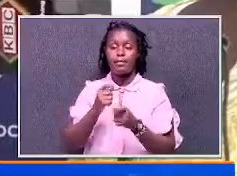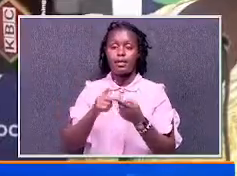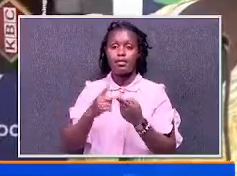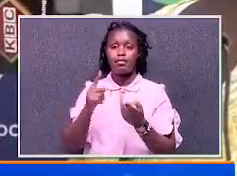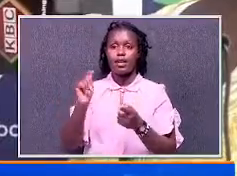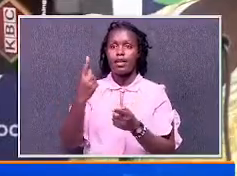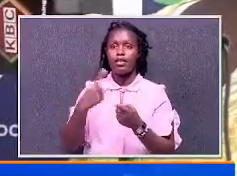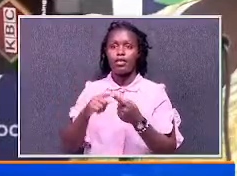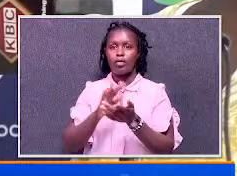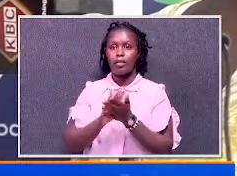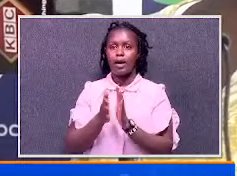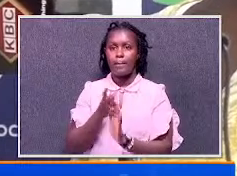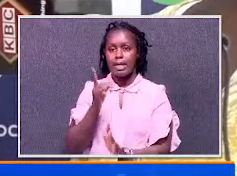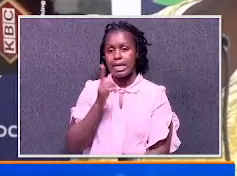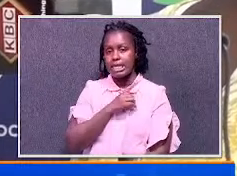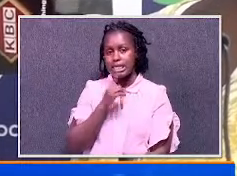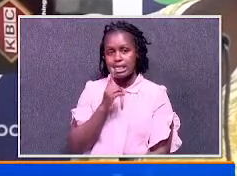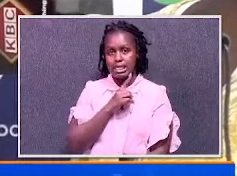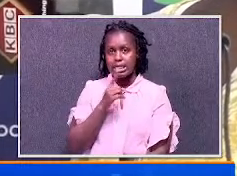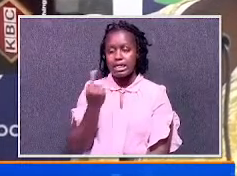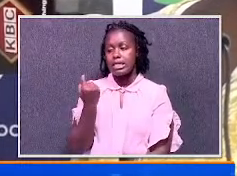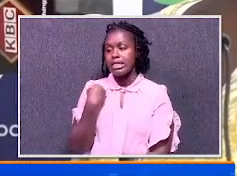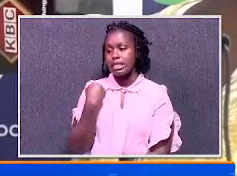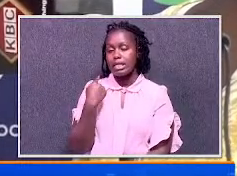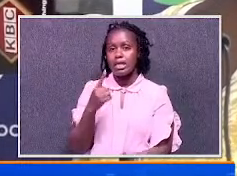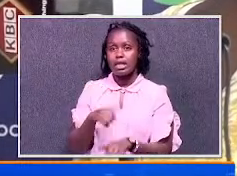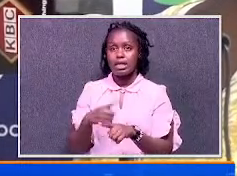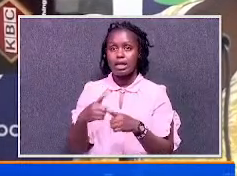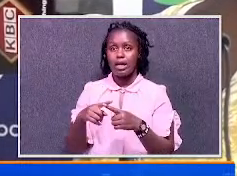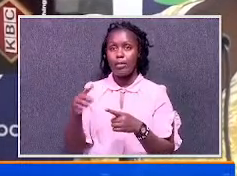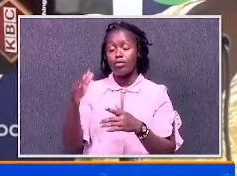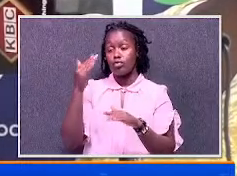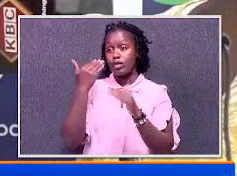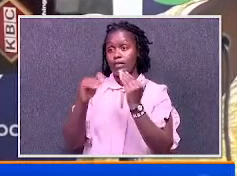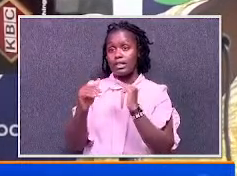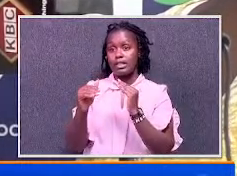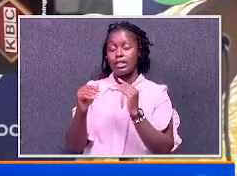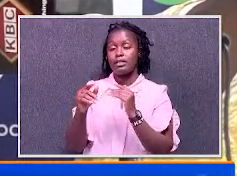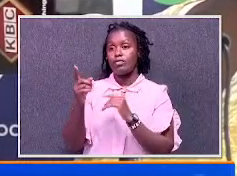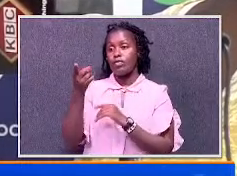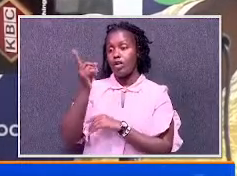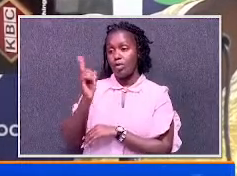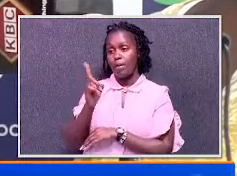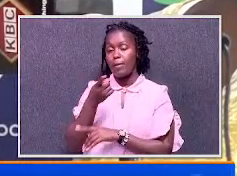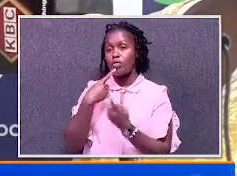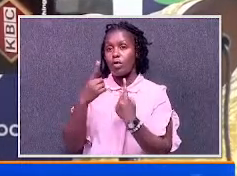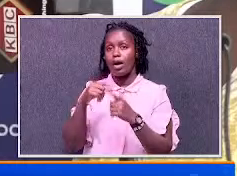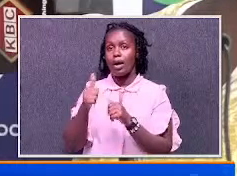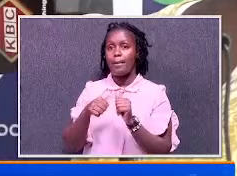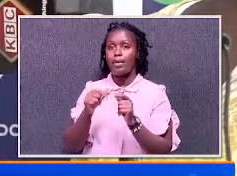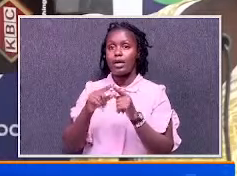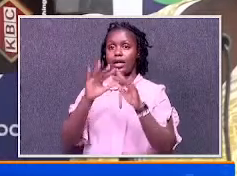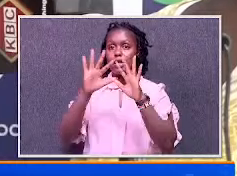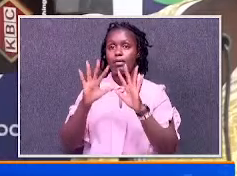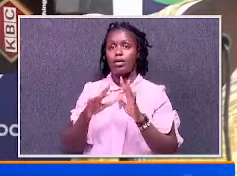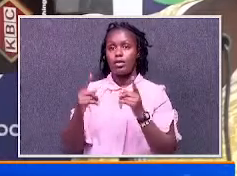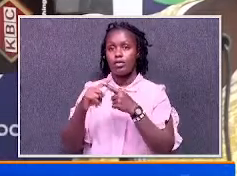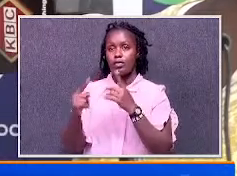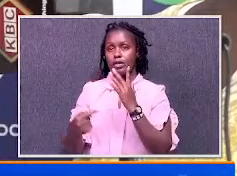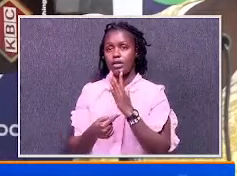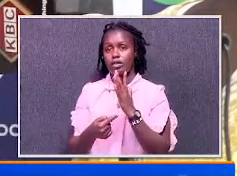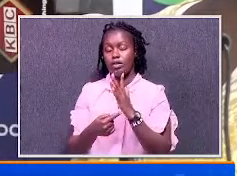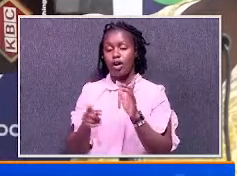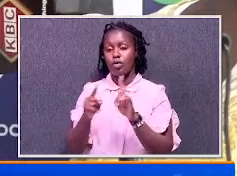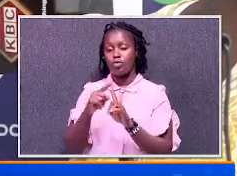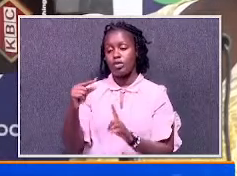way. And yesterday when in his speech at the University of Nairobi, he spoke about the importance of technology and